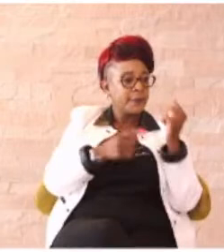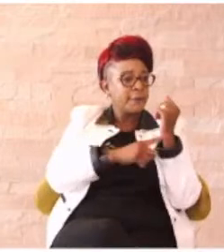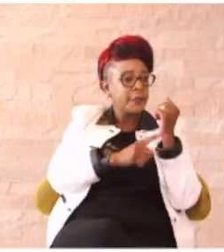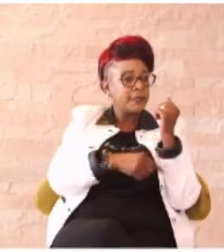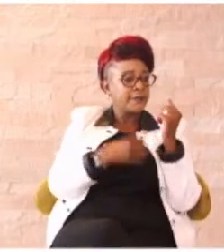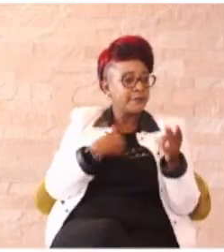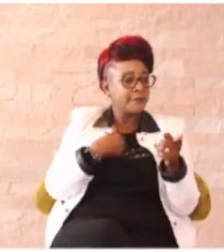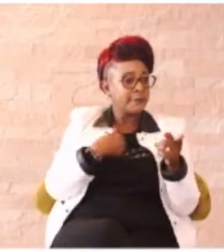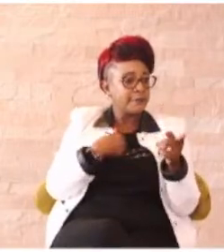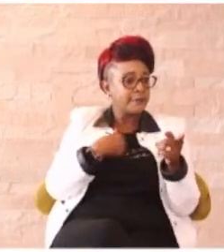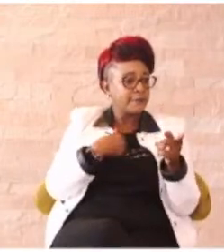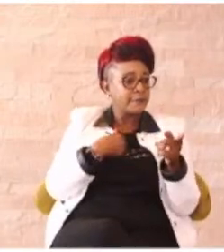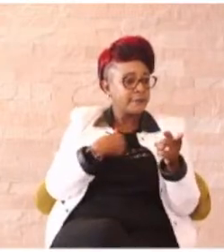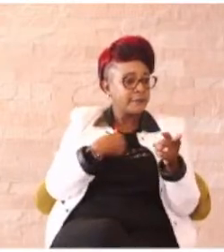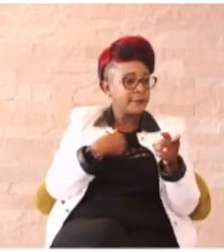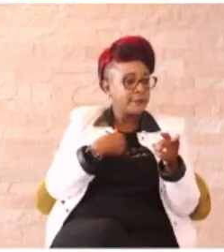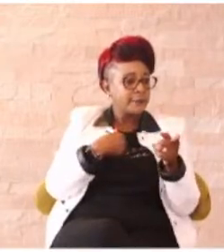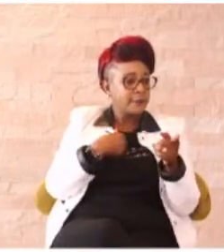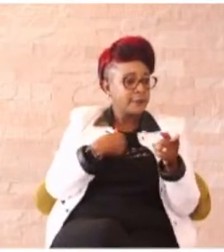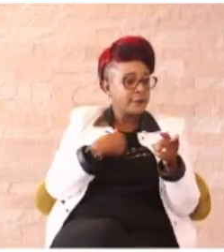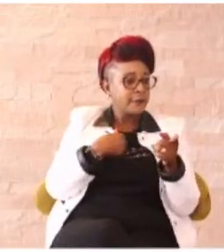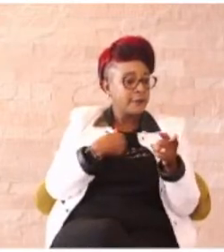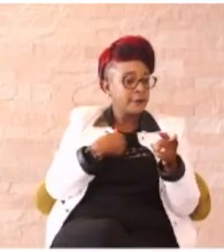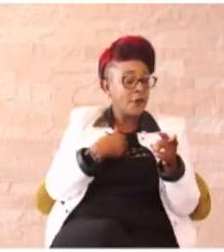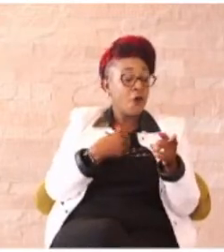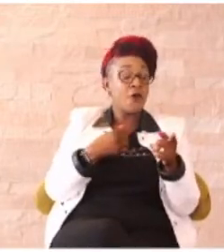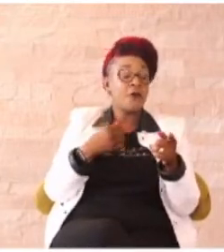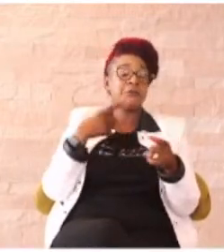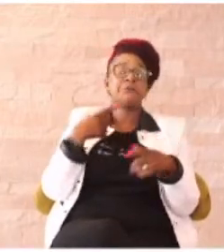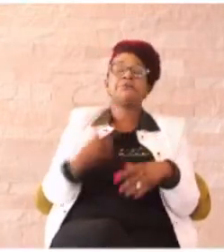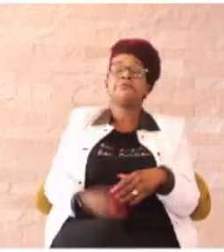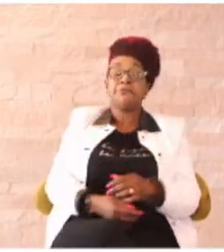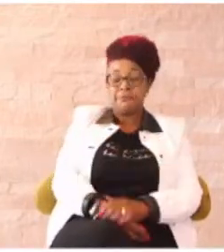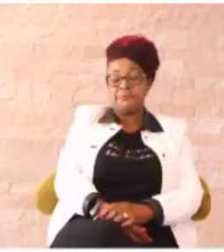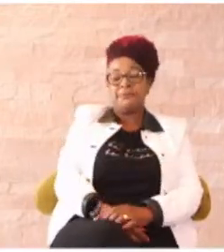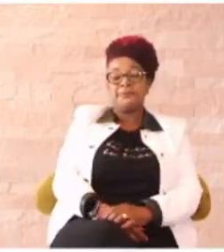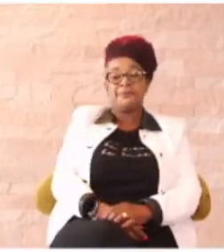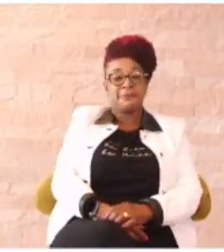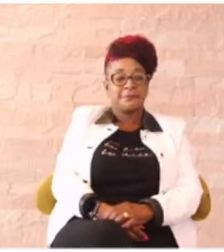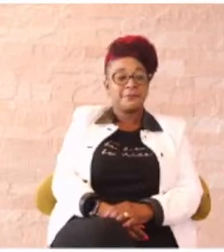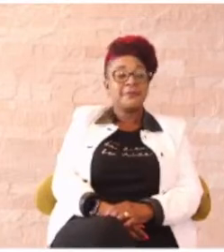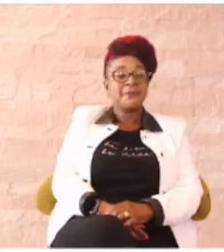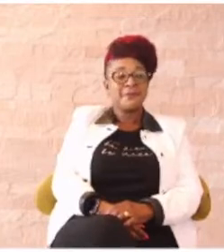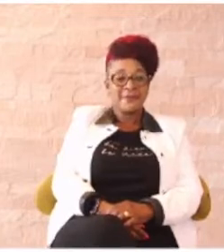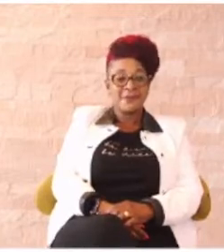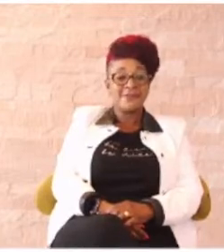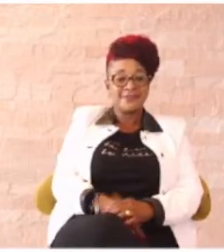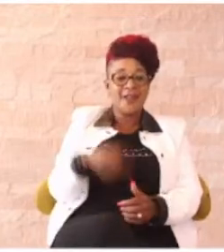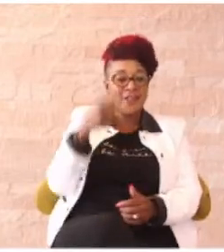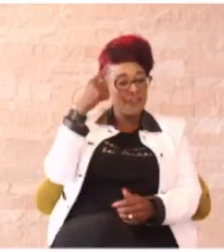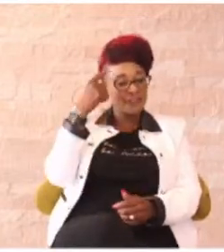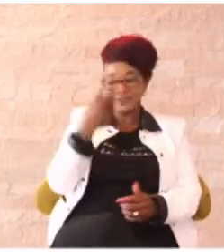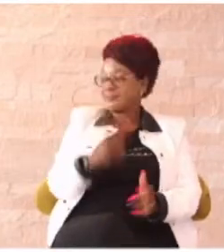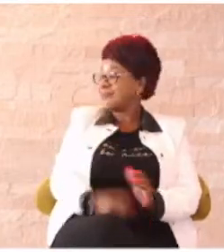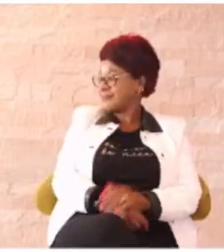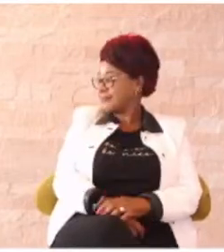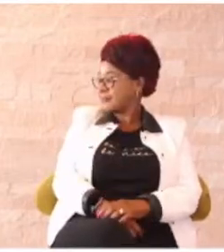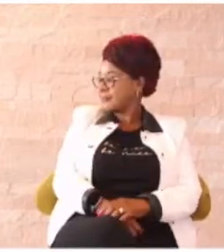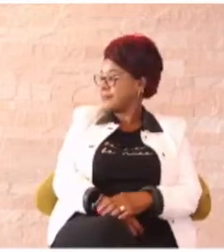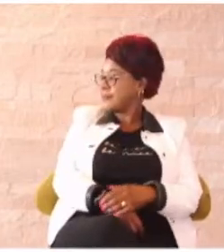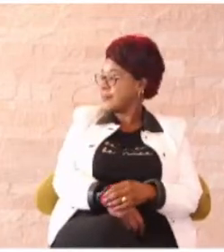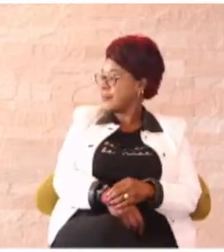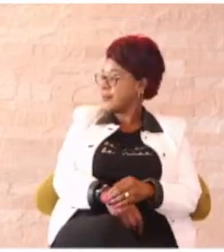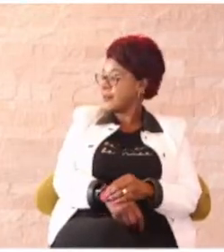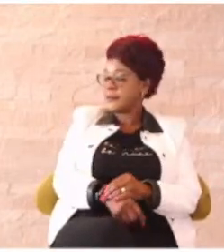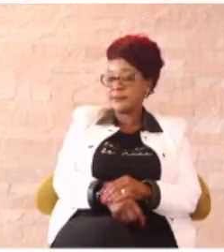shilling. So really, if a woman or a girl with disability has to go through all those layers, then it will be a challenge